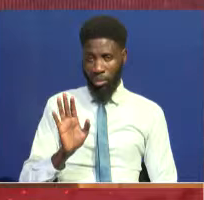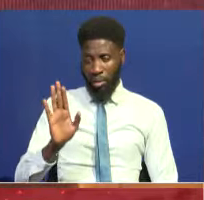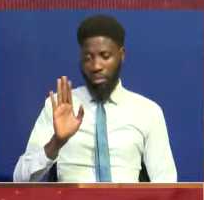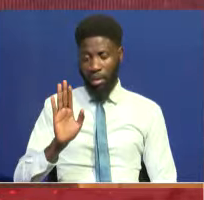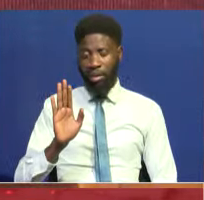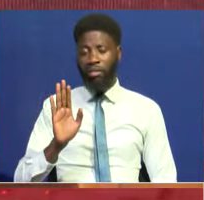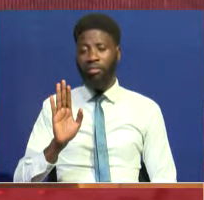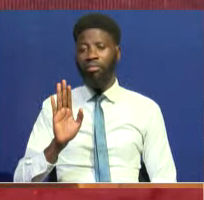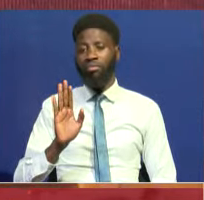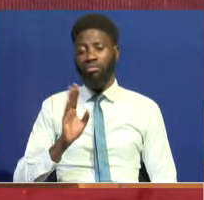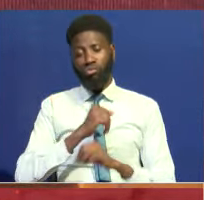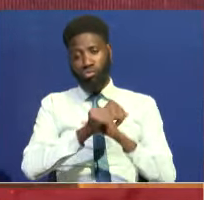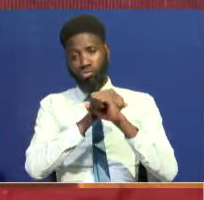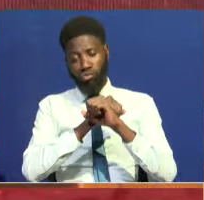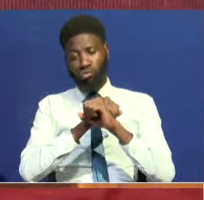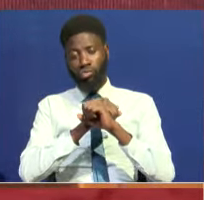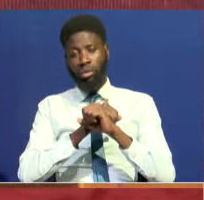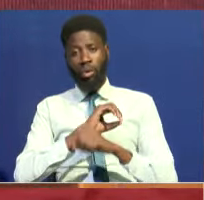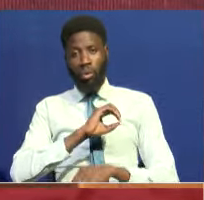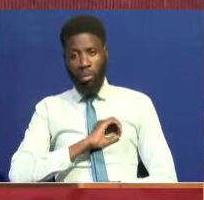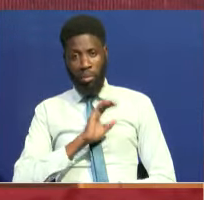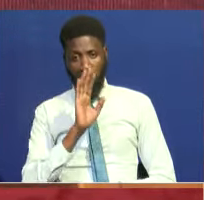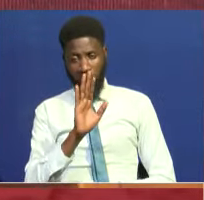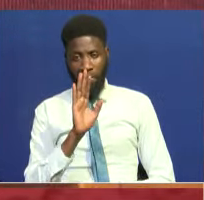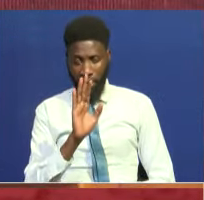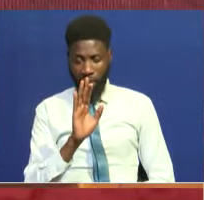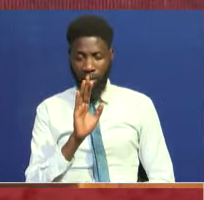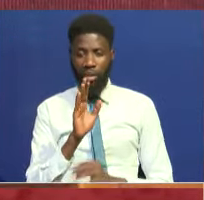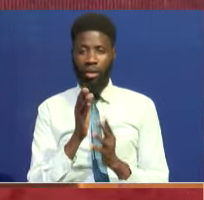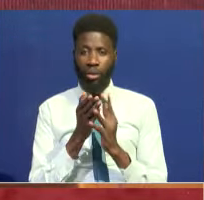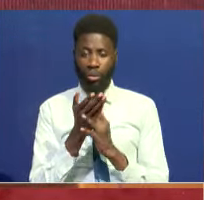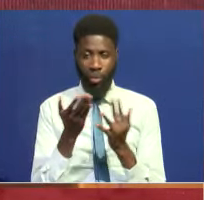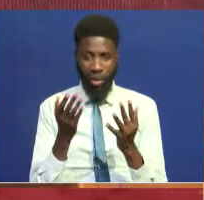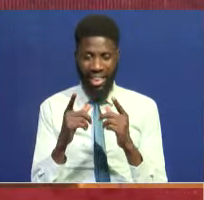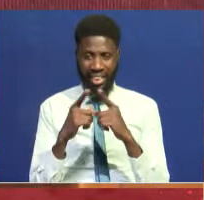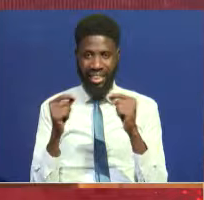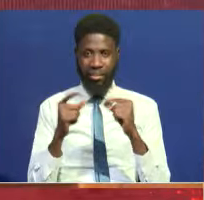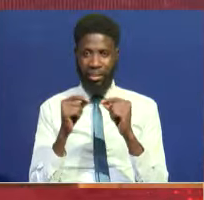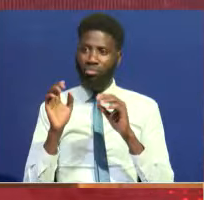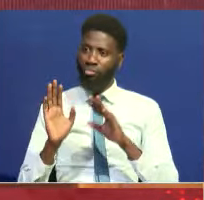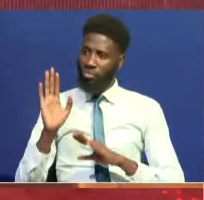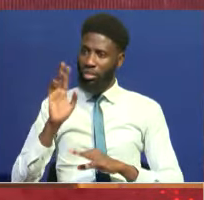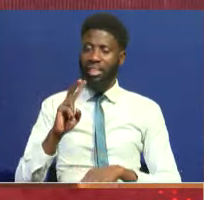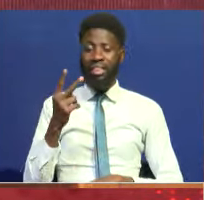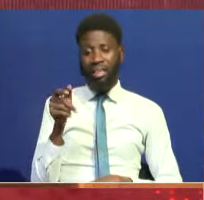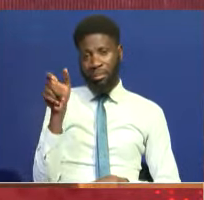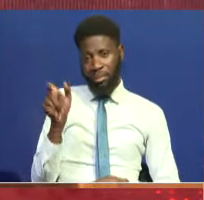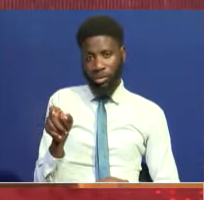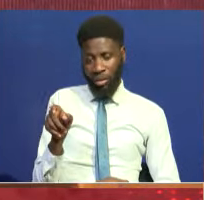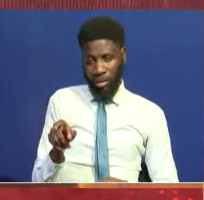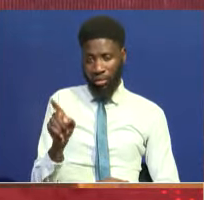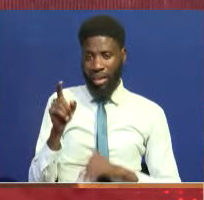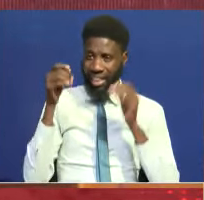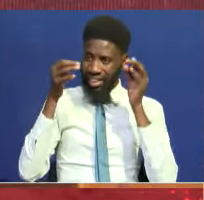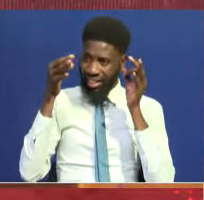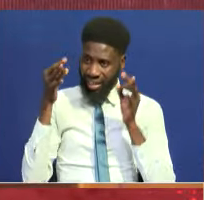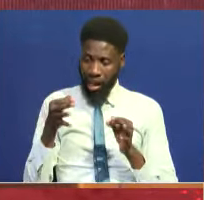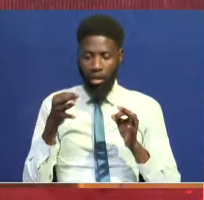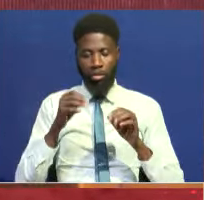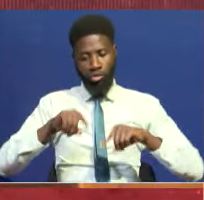The first accused person offering his defense through a sworn statement, and the second accused person opting to